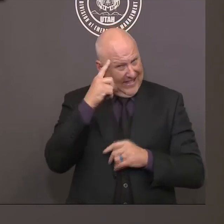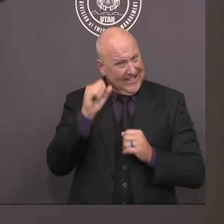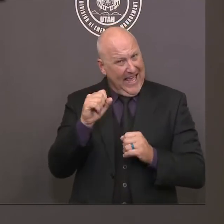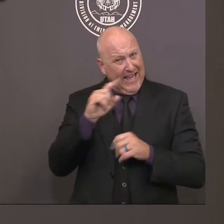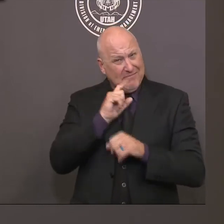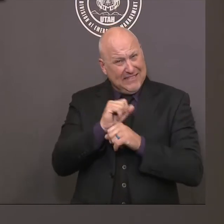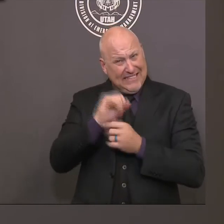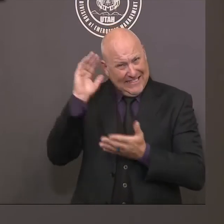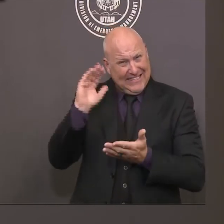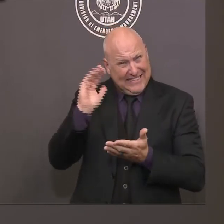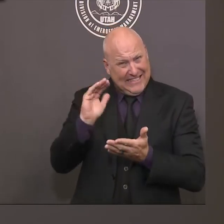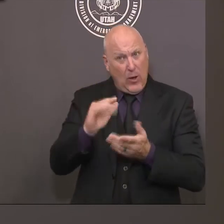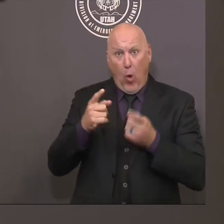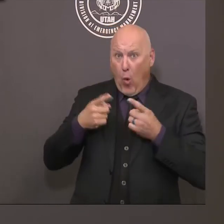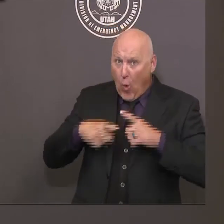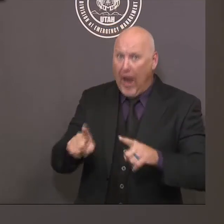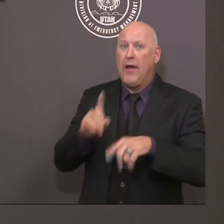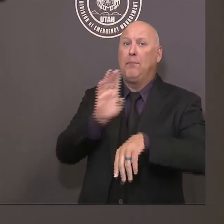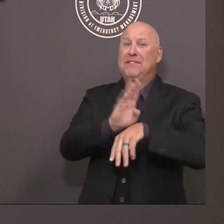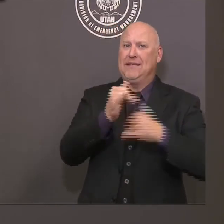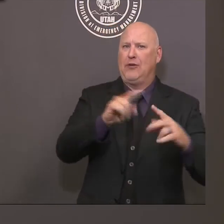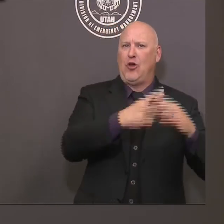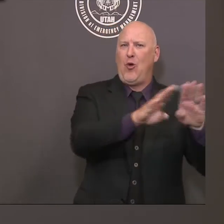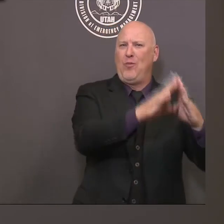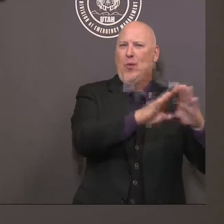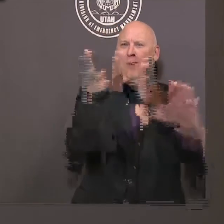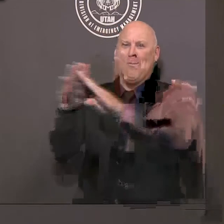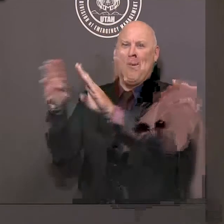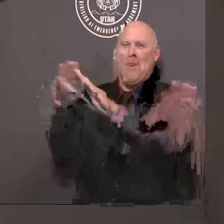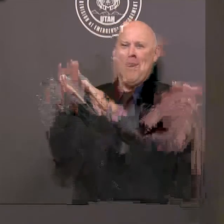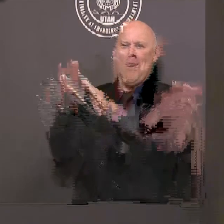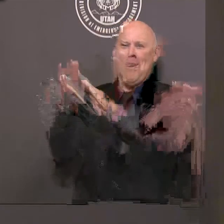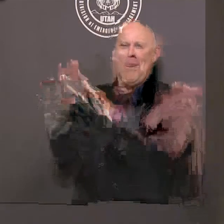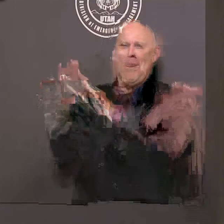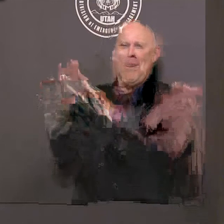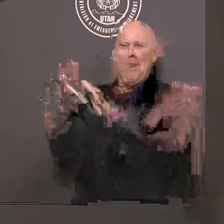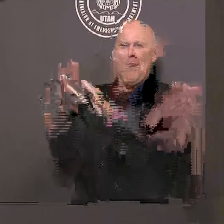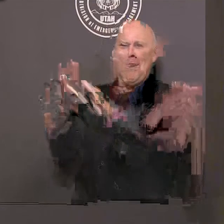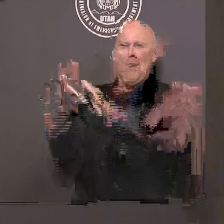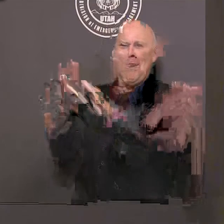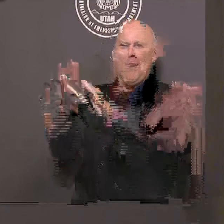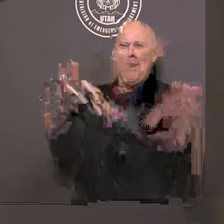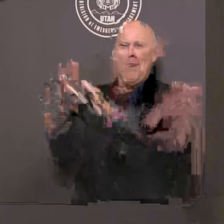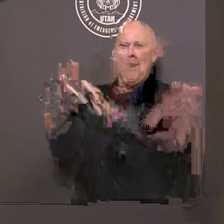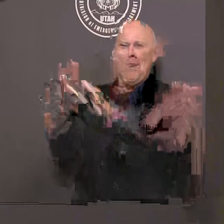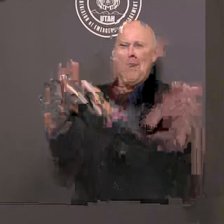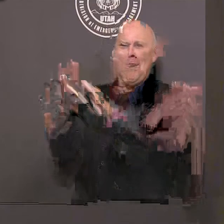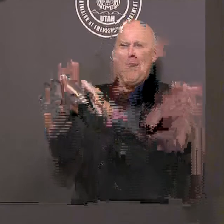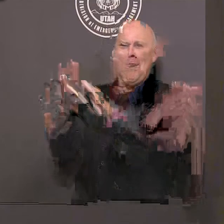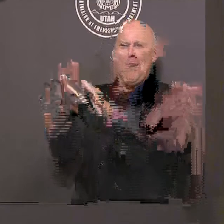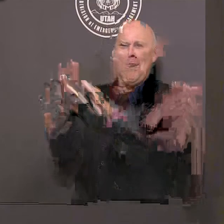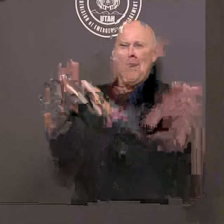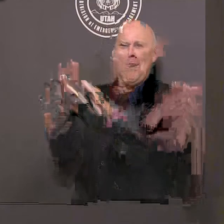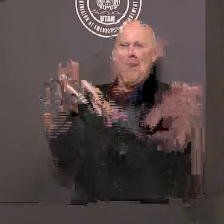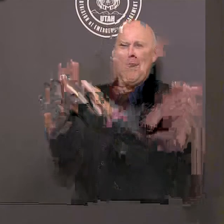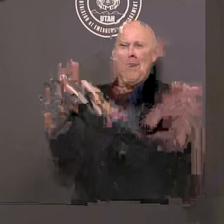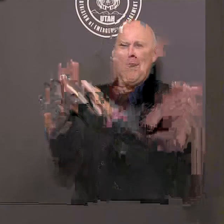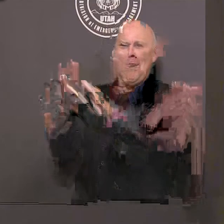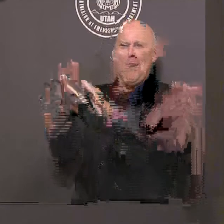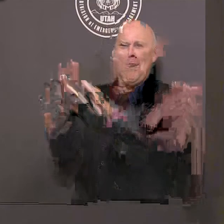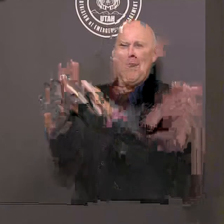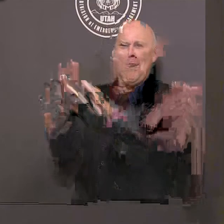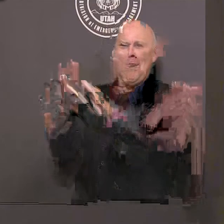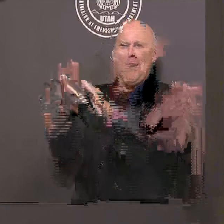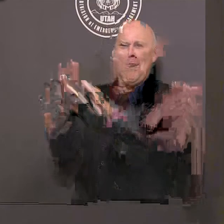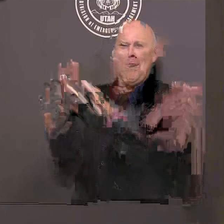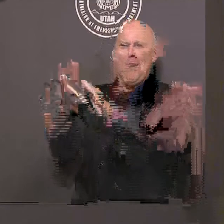that's a great point. We definitely want the transmission rate less than 1. That indicates that we're decreasing our cases and having better control over the